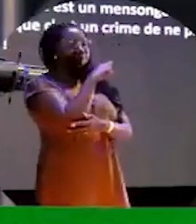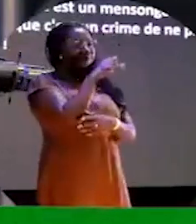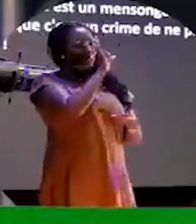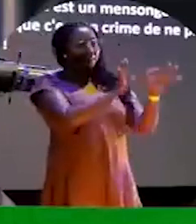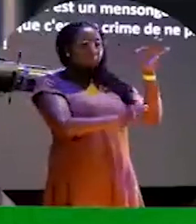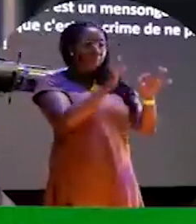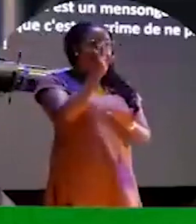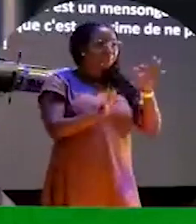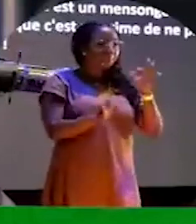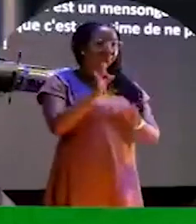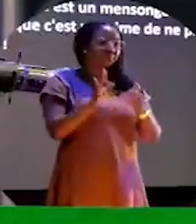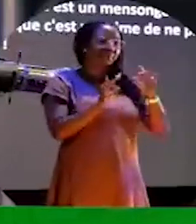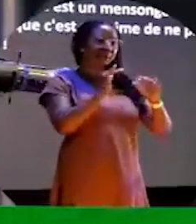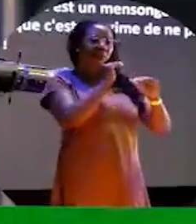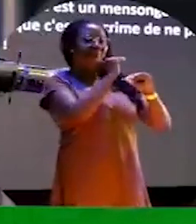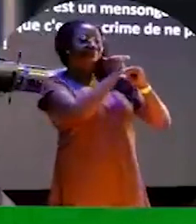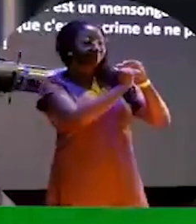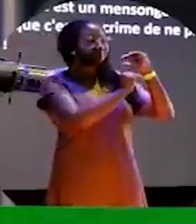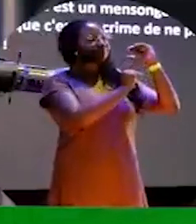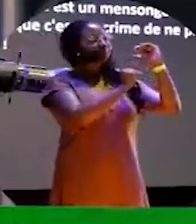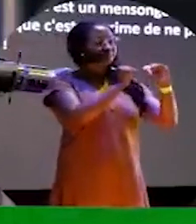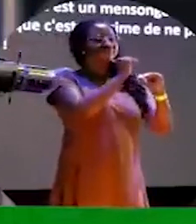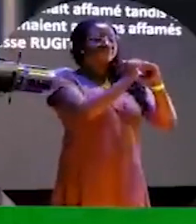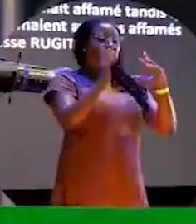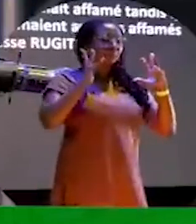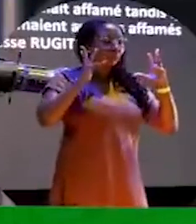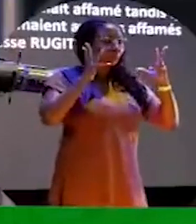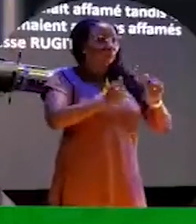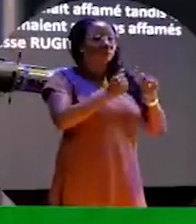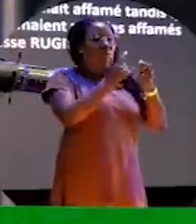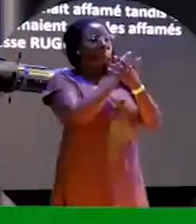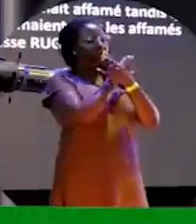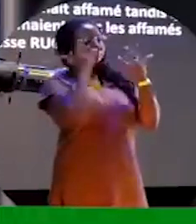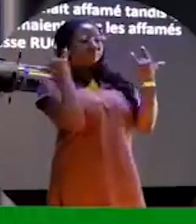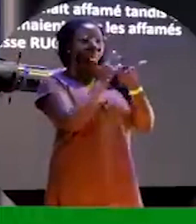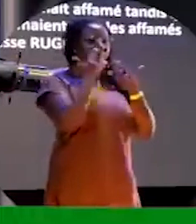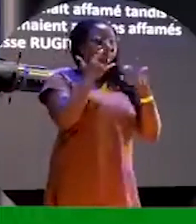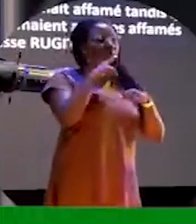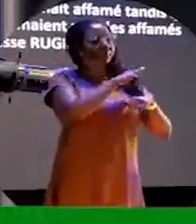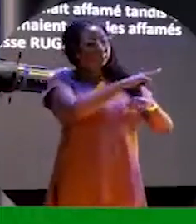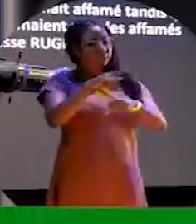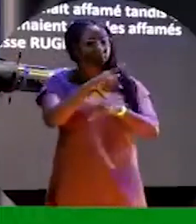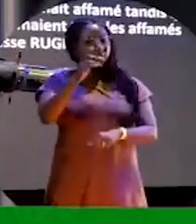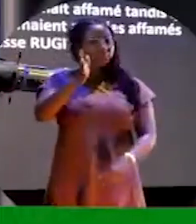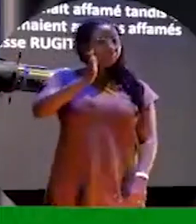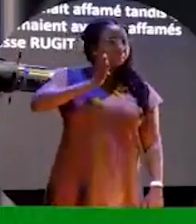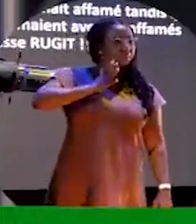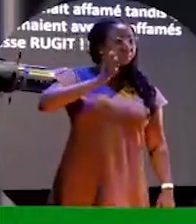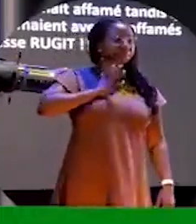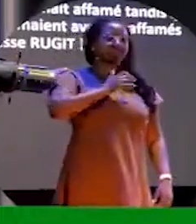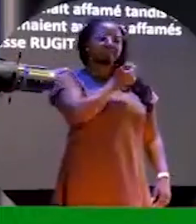a crime not to kill what can die. A rich country, Syria, slept hungry, while